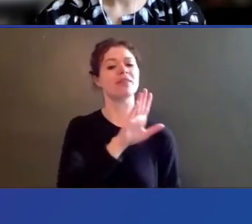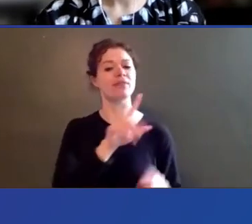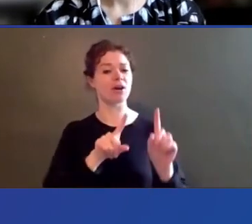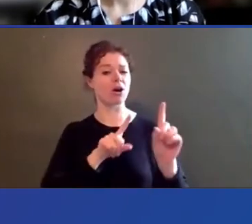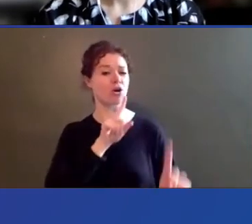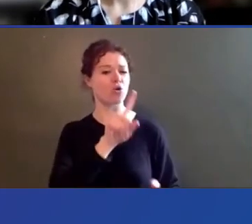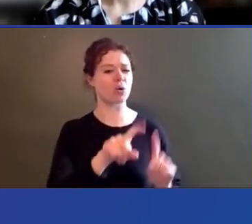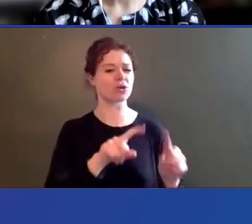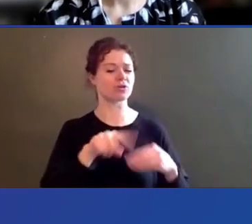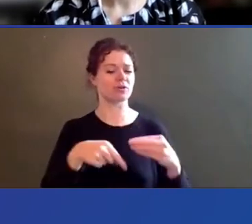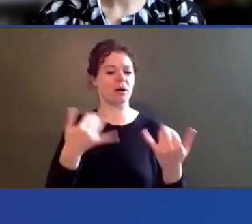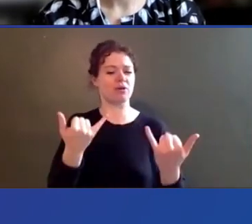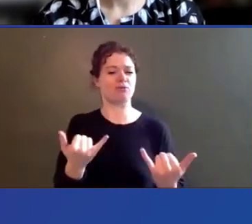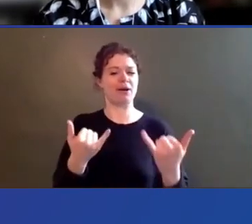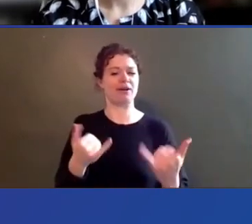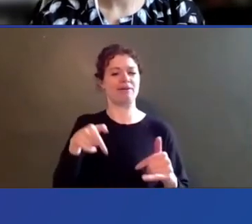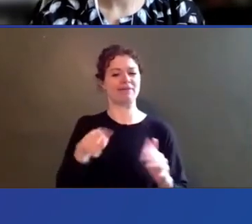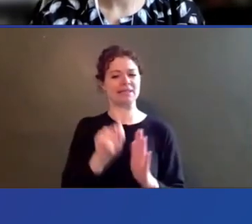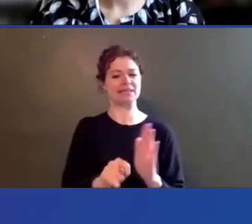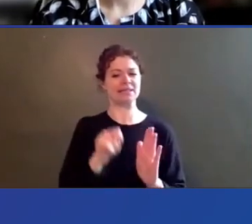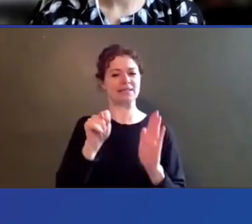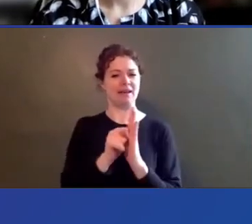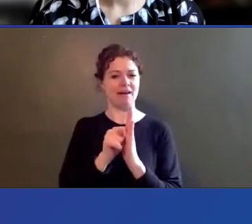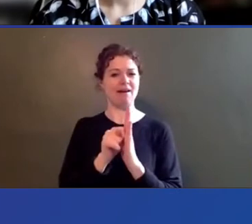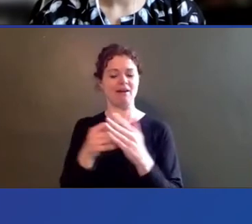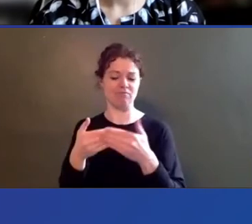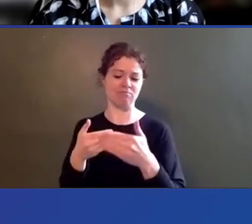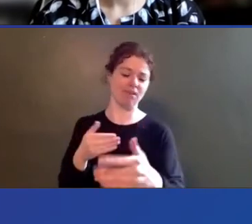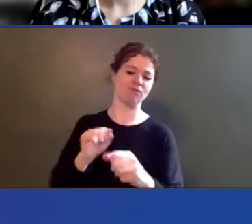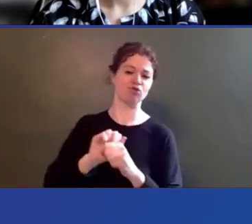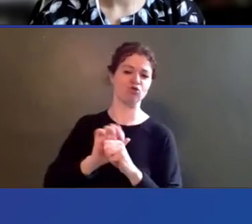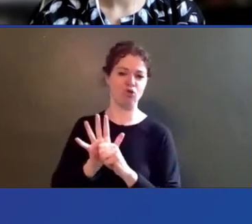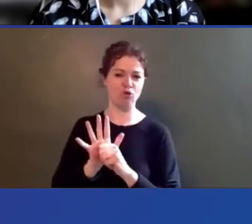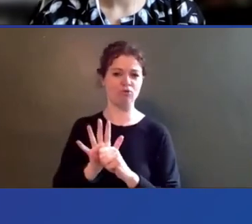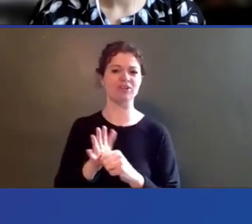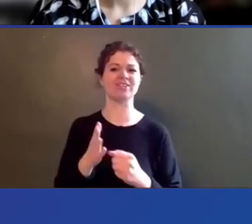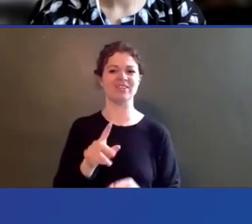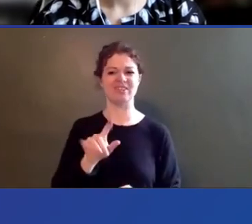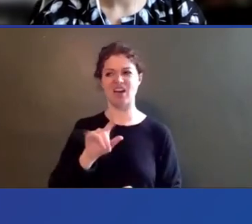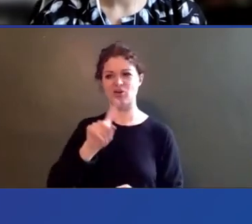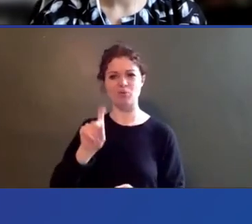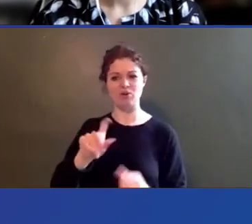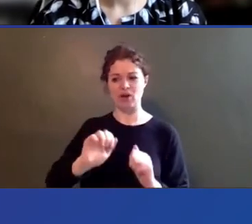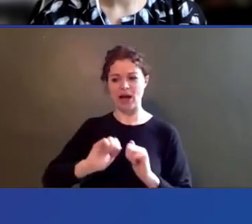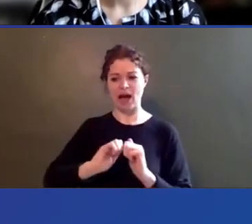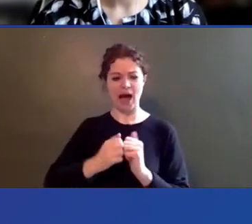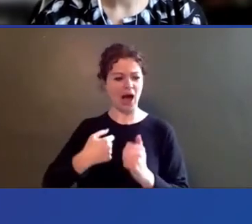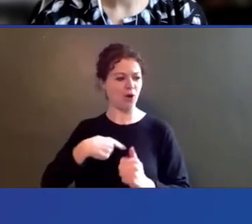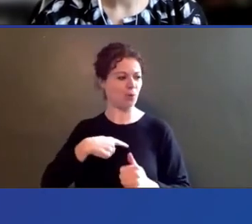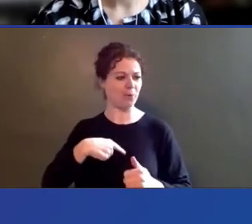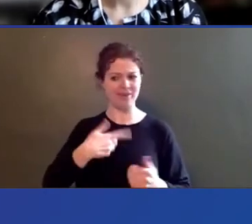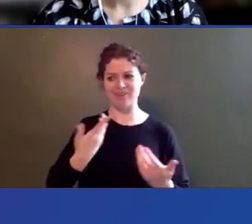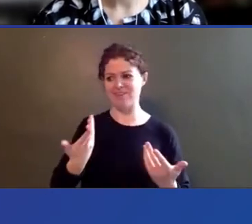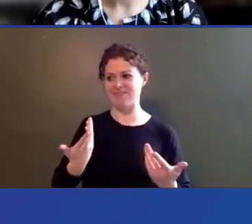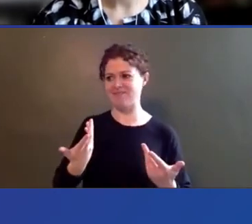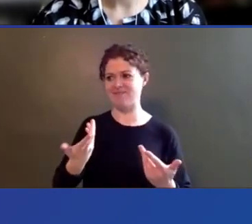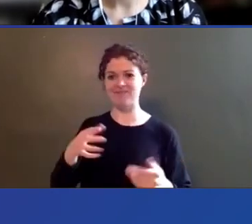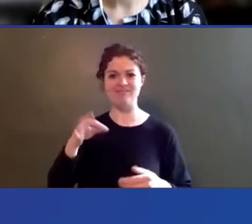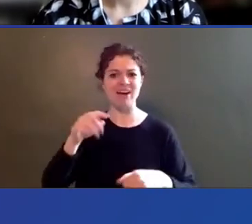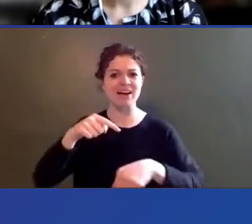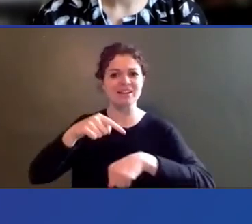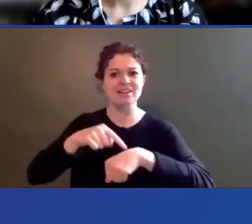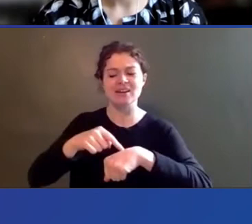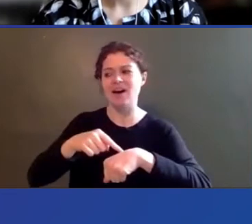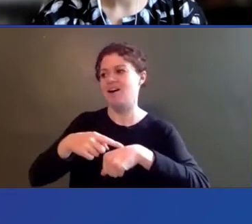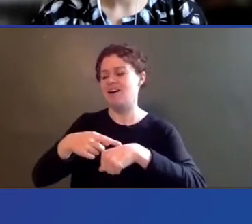this moment of how can we, as you just said, how do we still find time and which